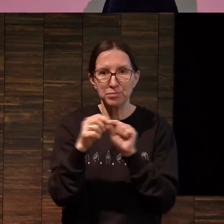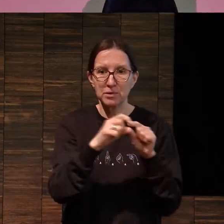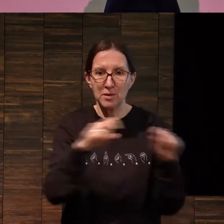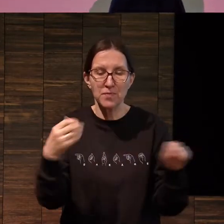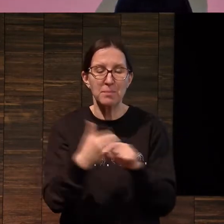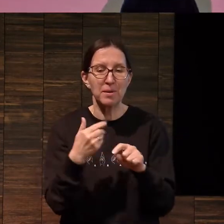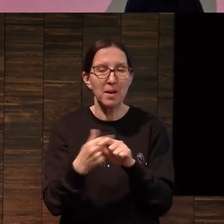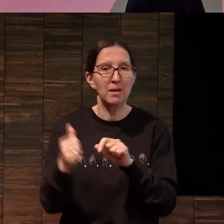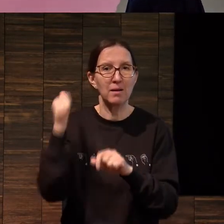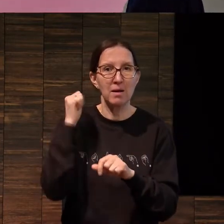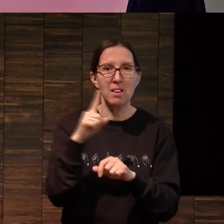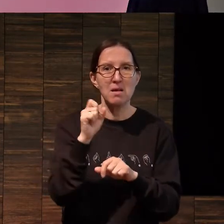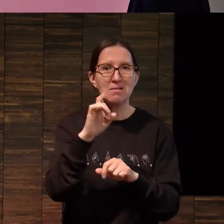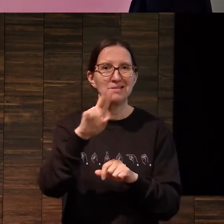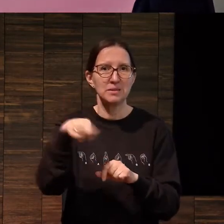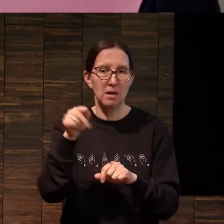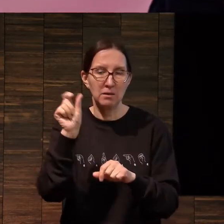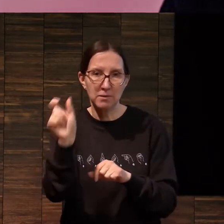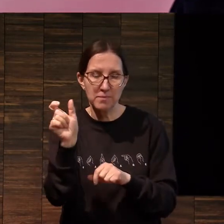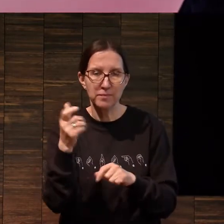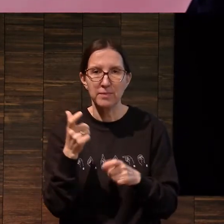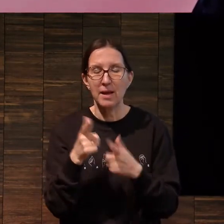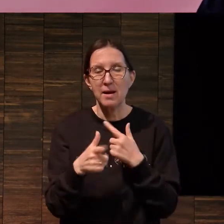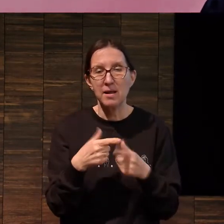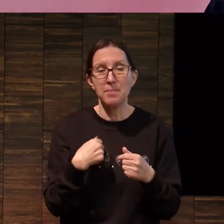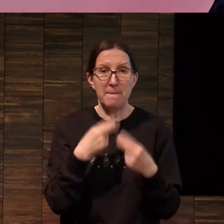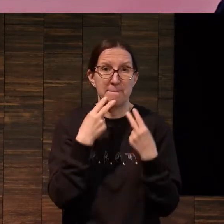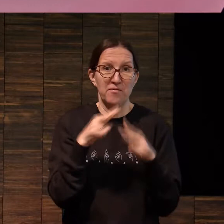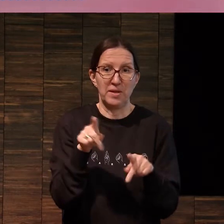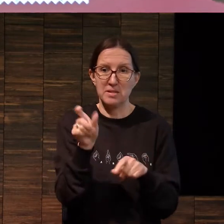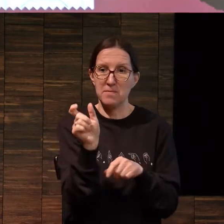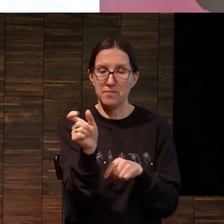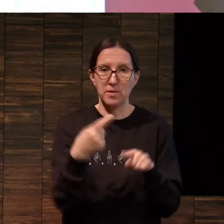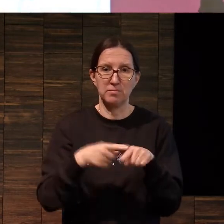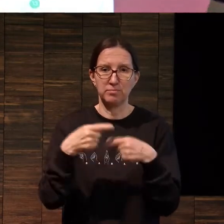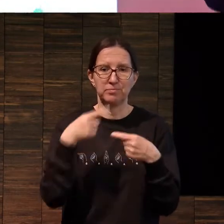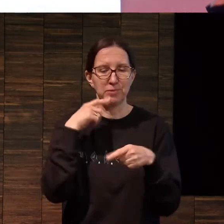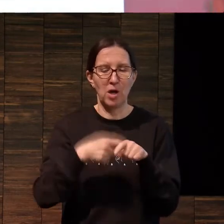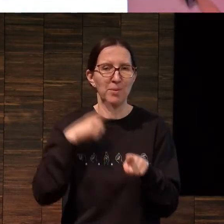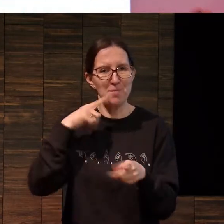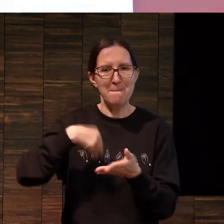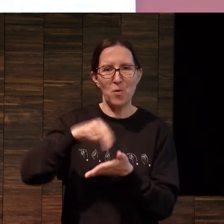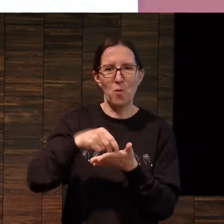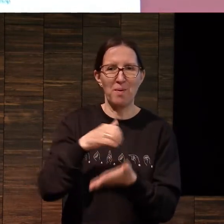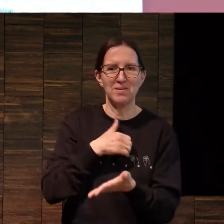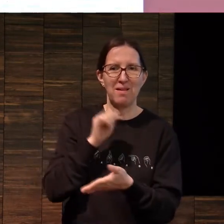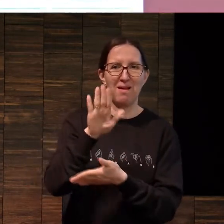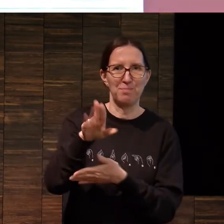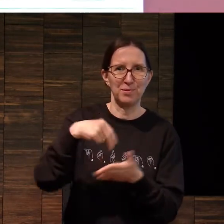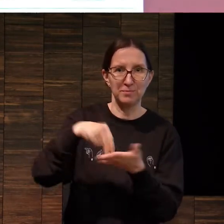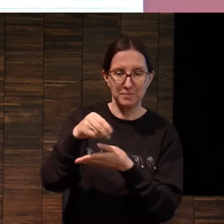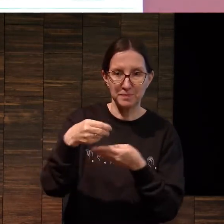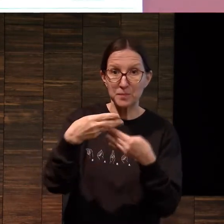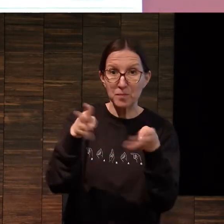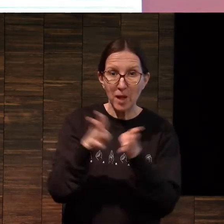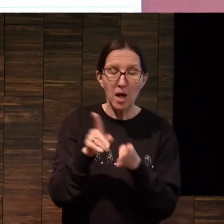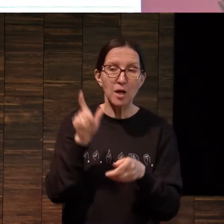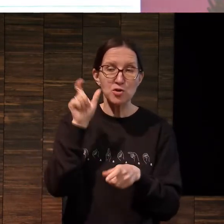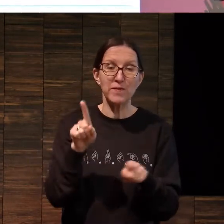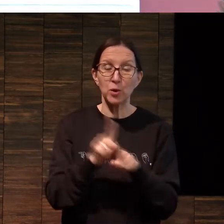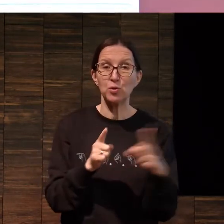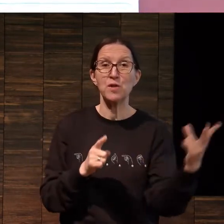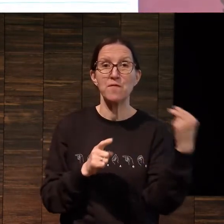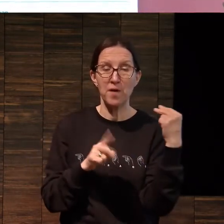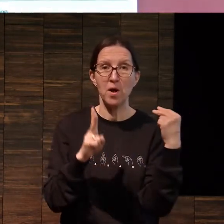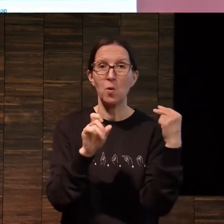that in the code for this button, we should have a remark back, for example. In the next icon, we see a